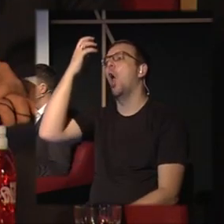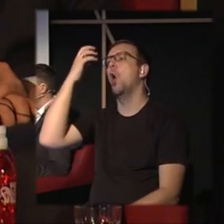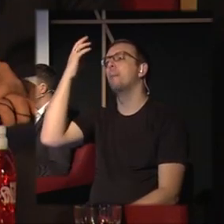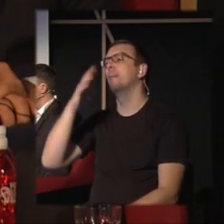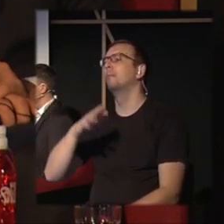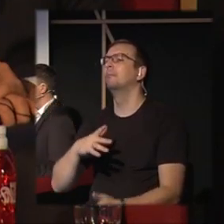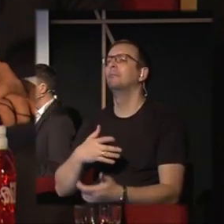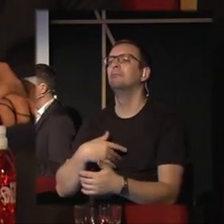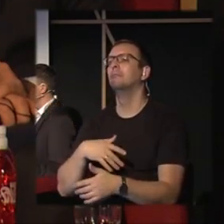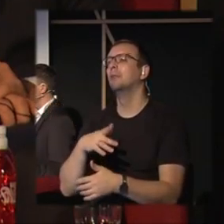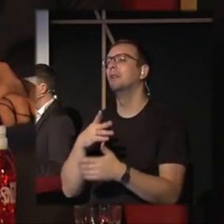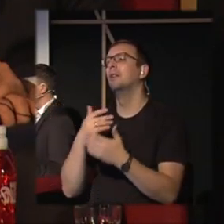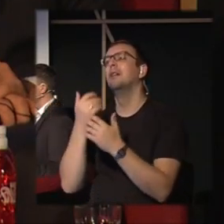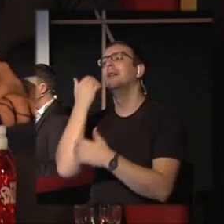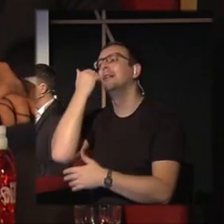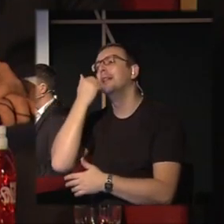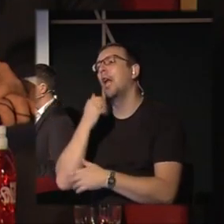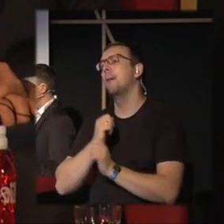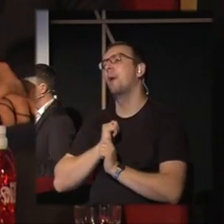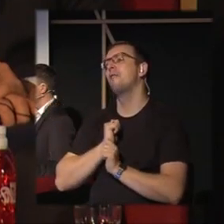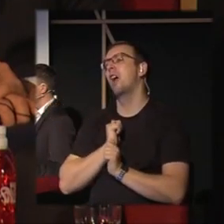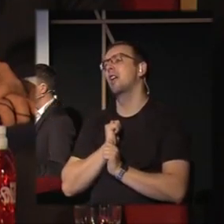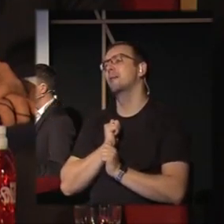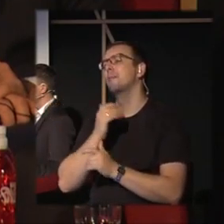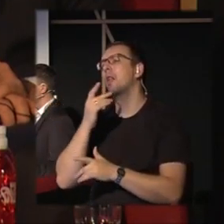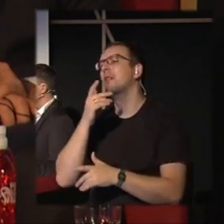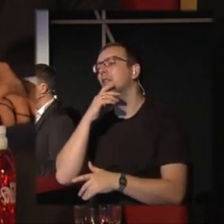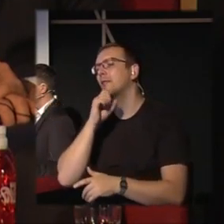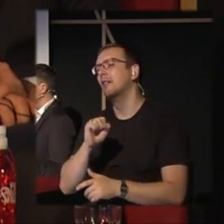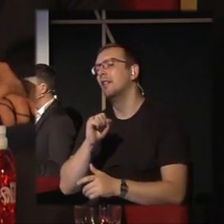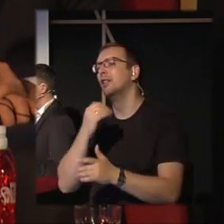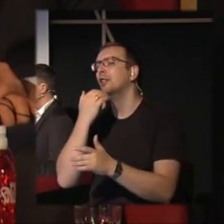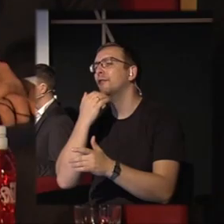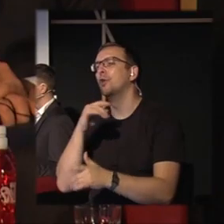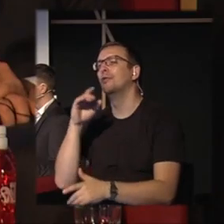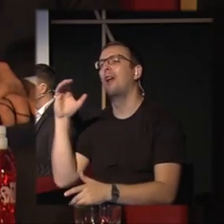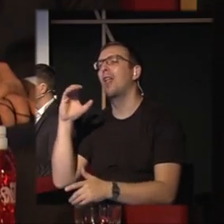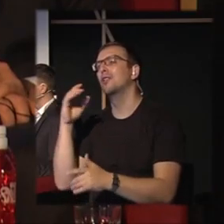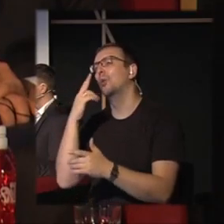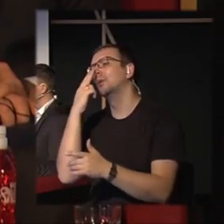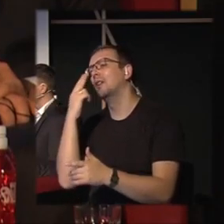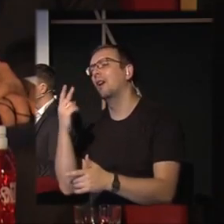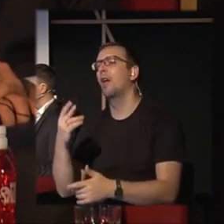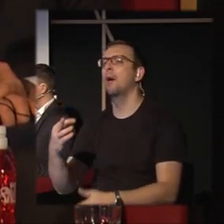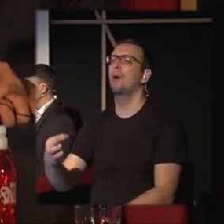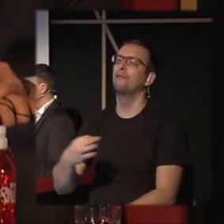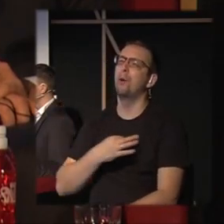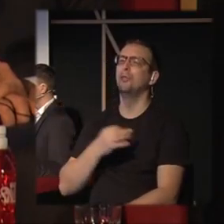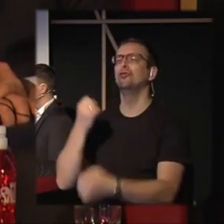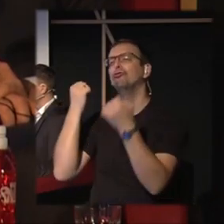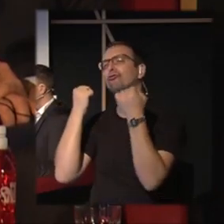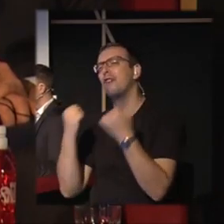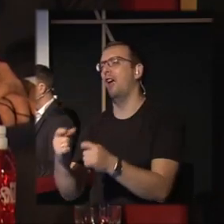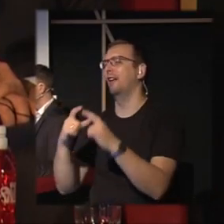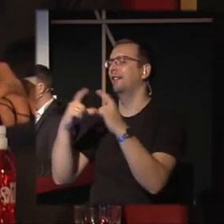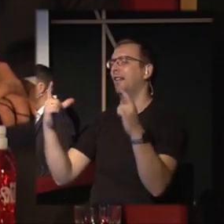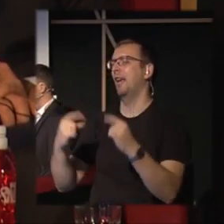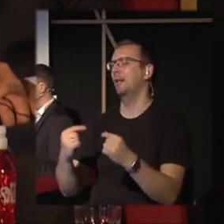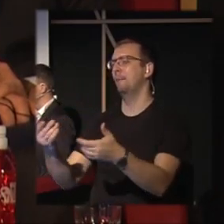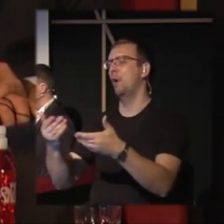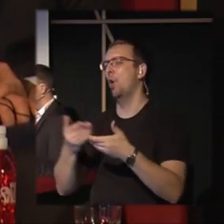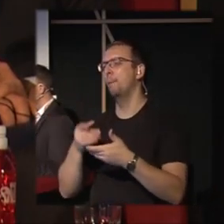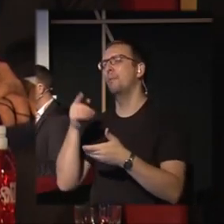how difficult it is to get tickets for European games, and especially on this games